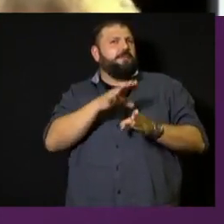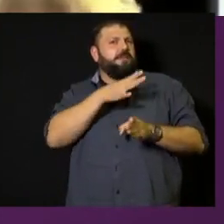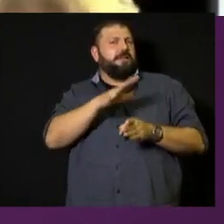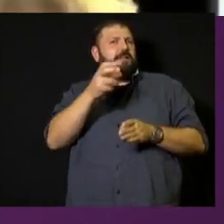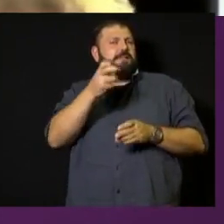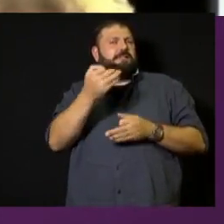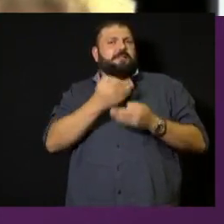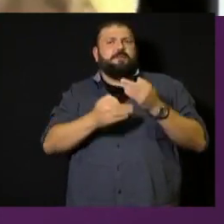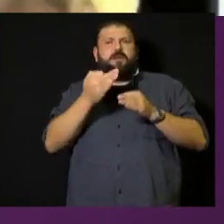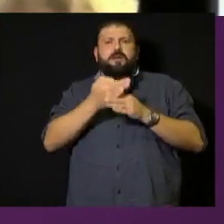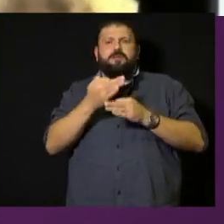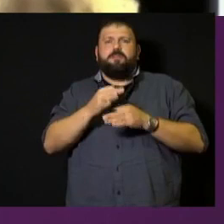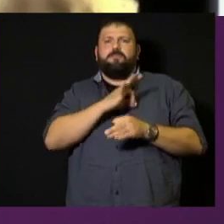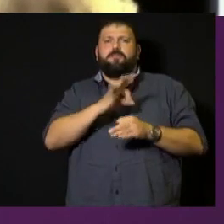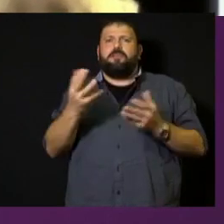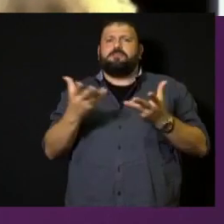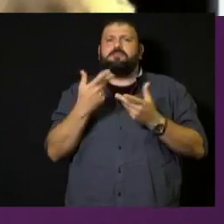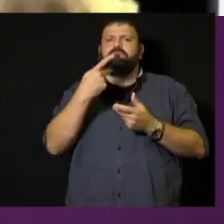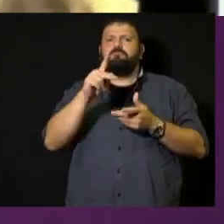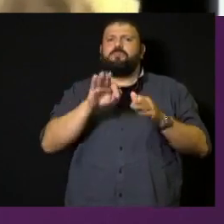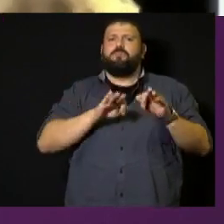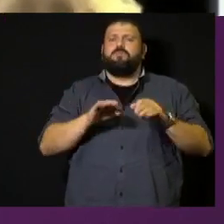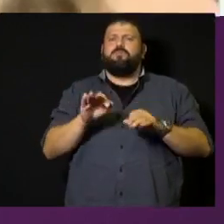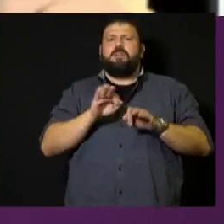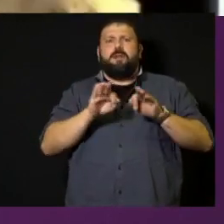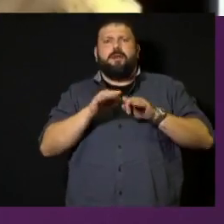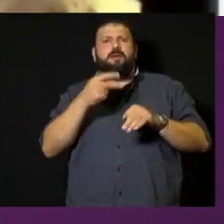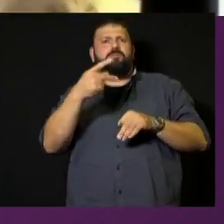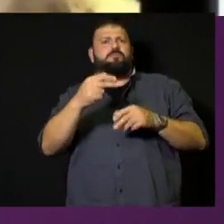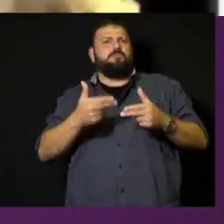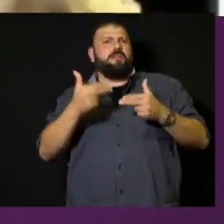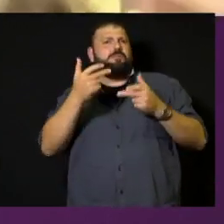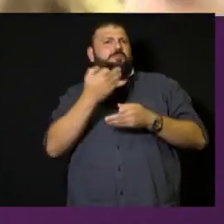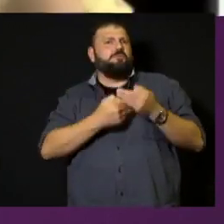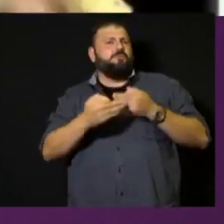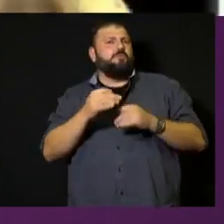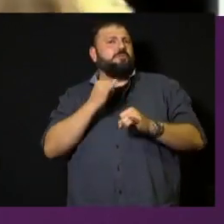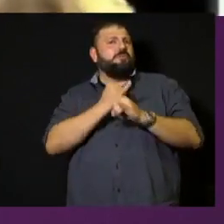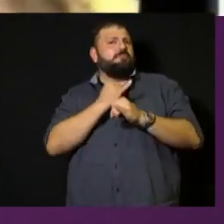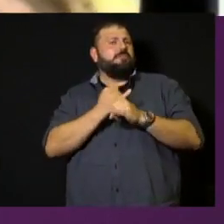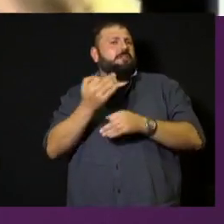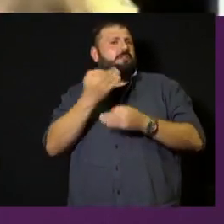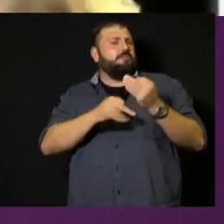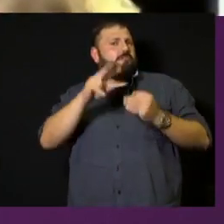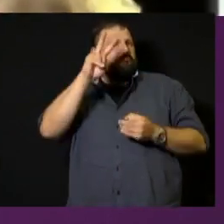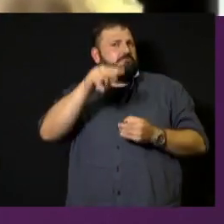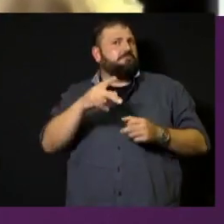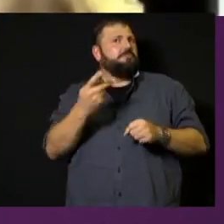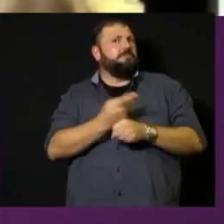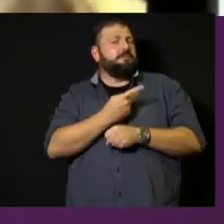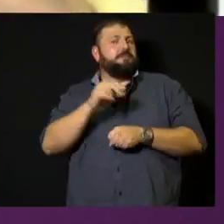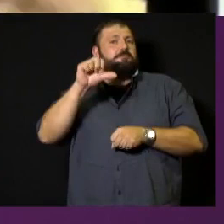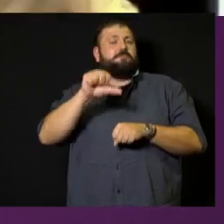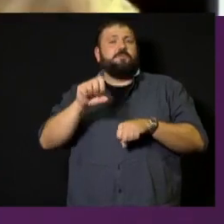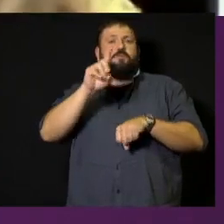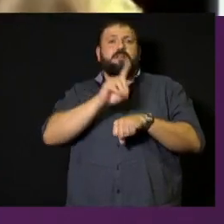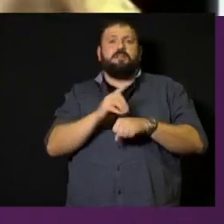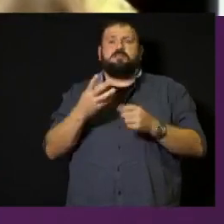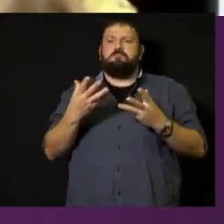it's incredible how you can manage your business since this foundation. And